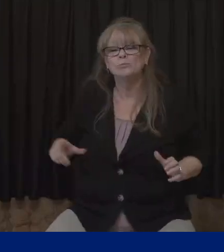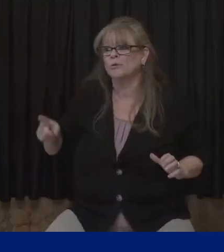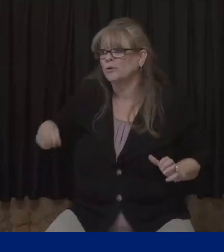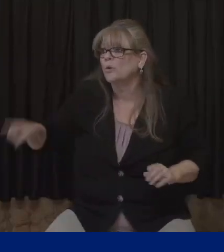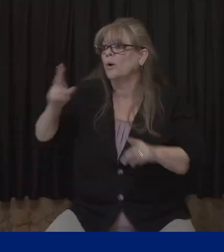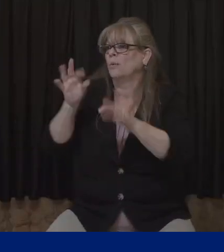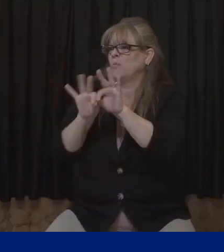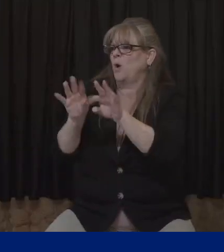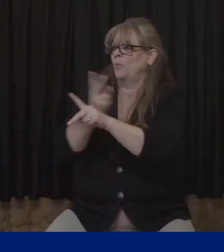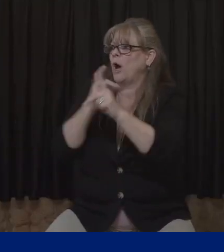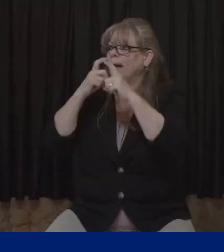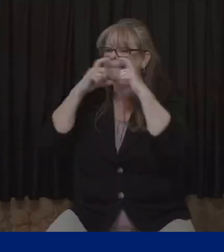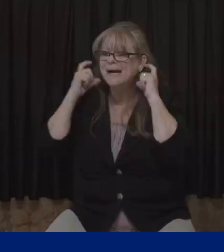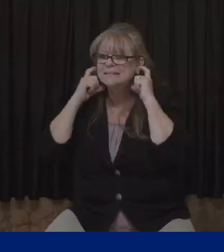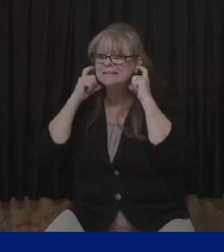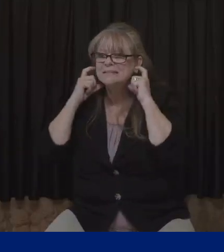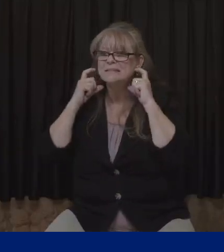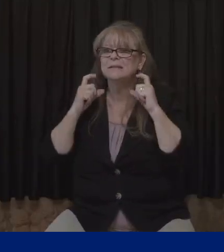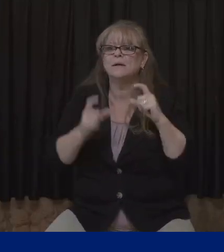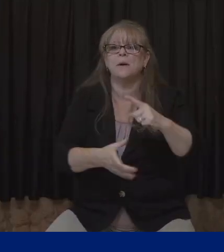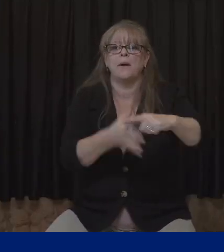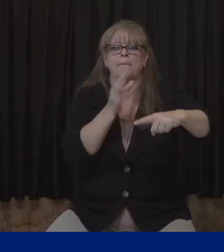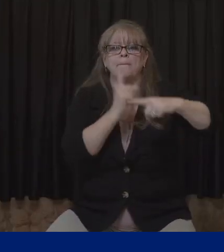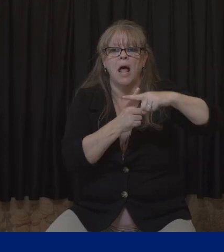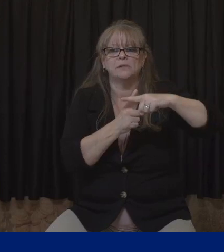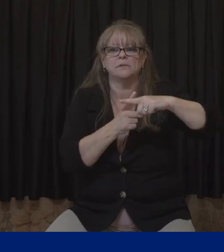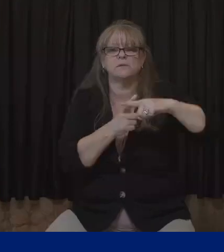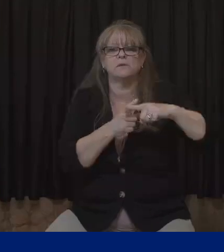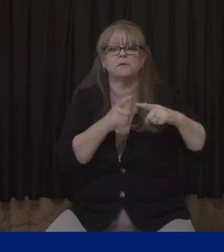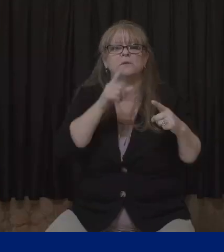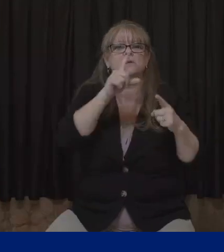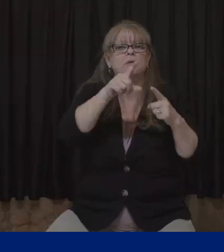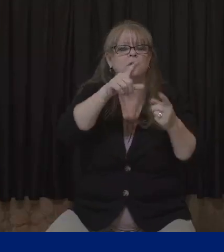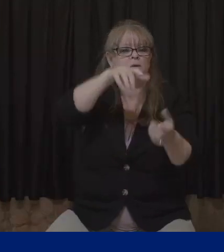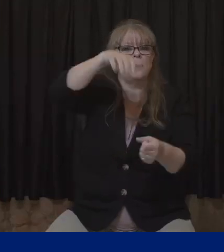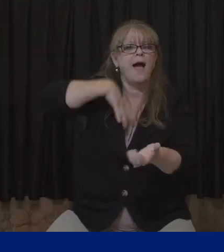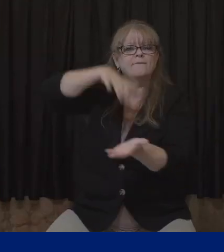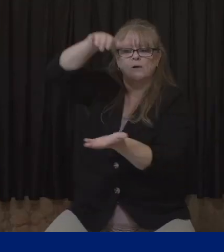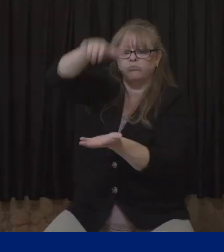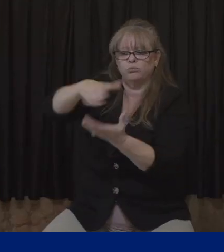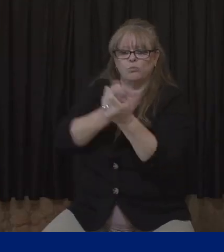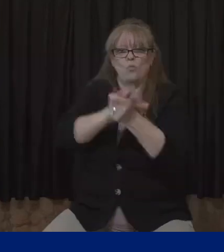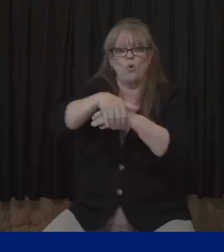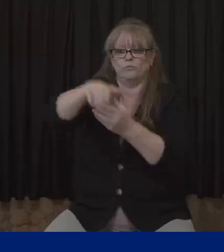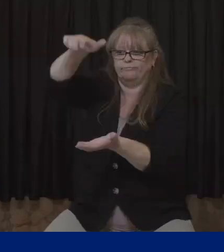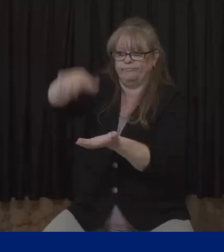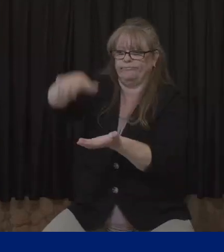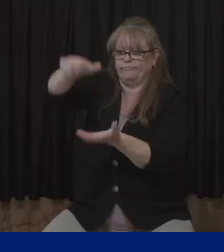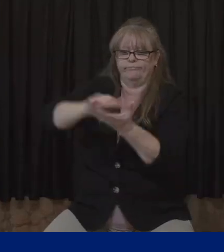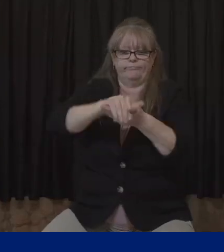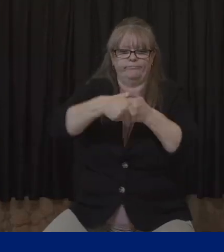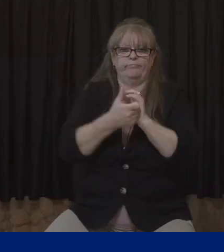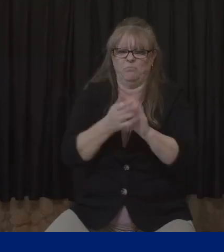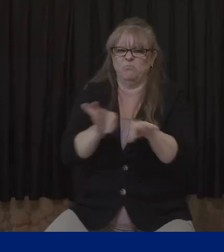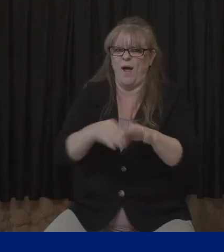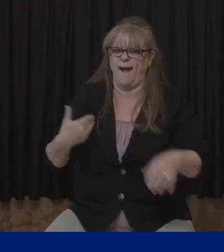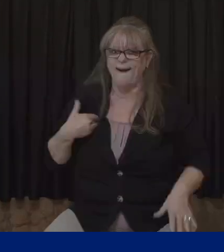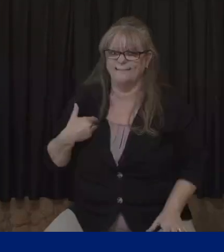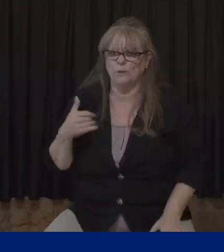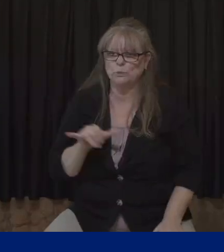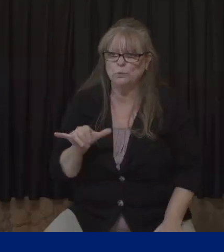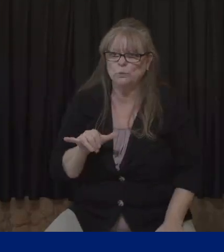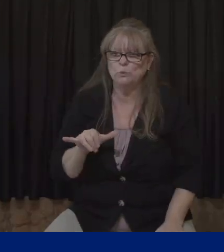your way in and your way out. And we're encouraging all retailers to have special hours for vulnerable populations. And we encourage the